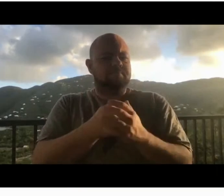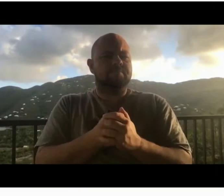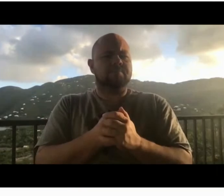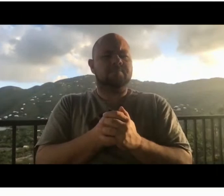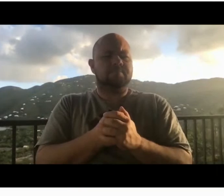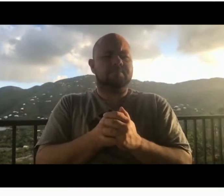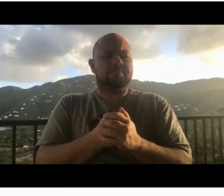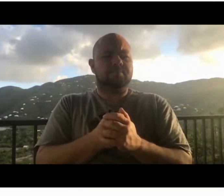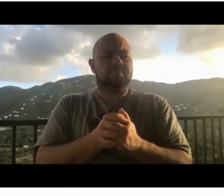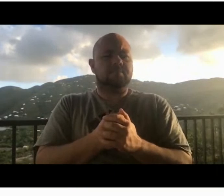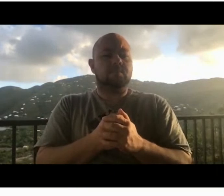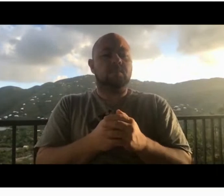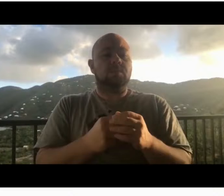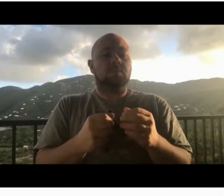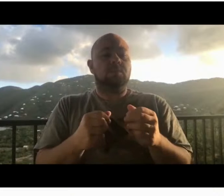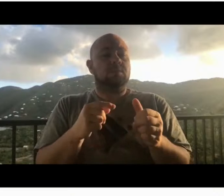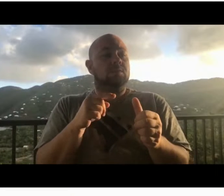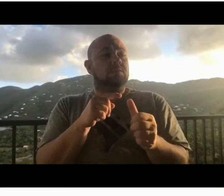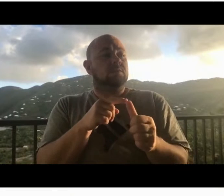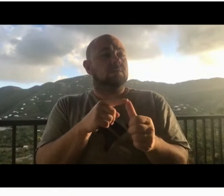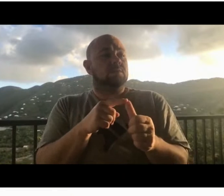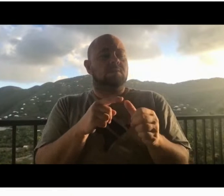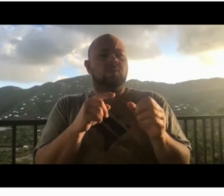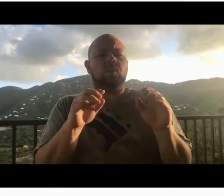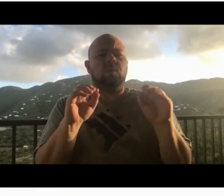we prioritize this in our thinking.